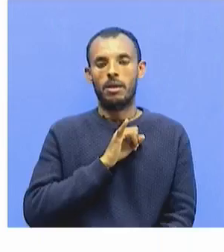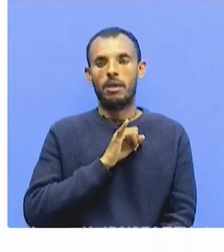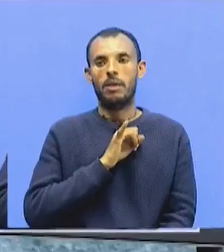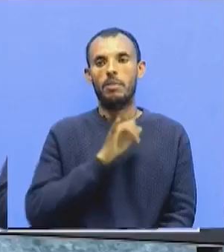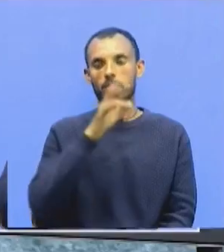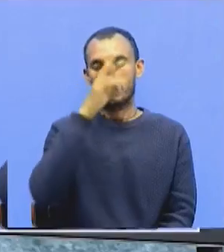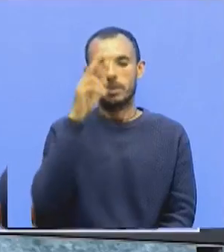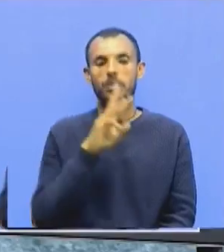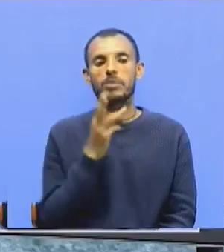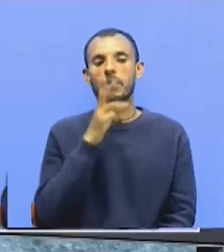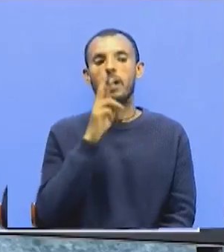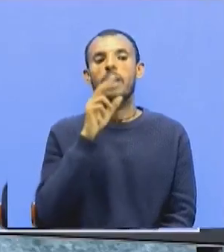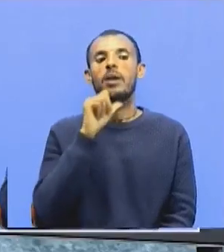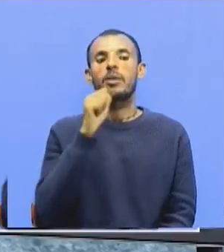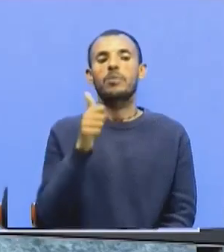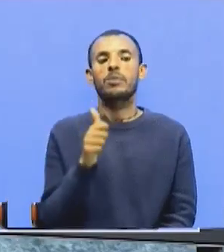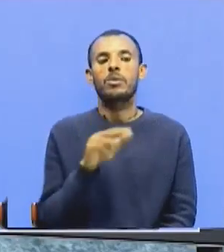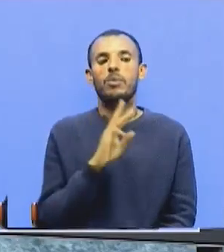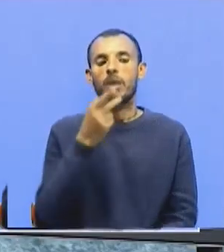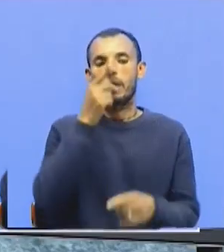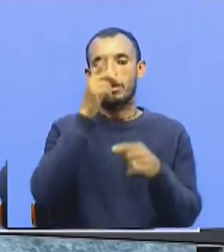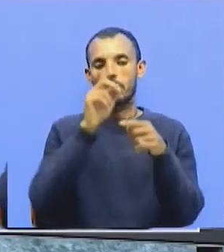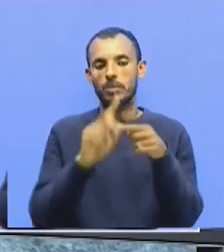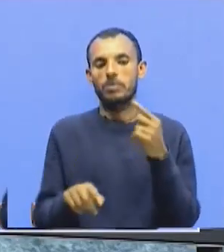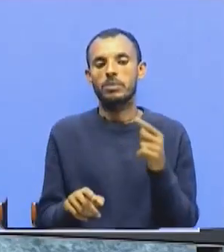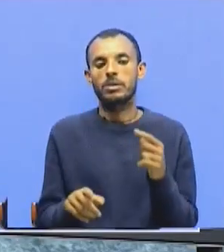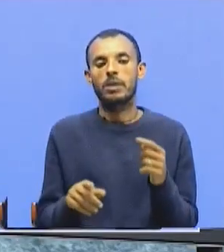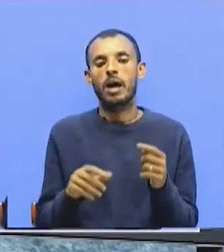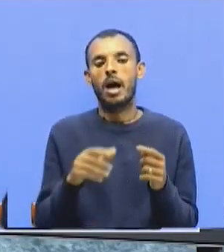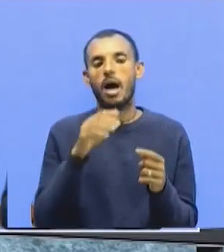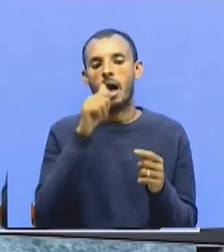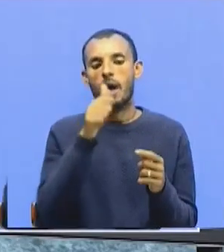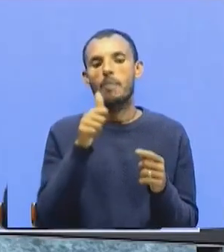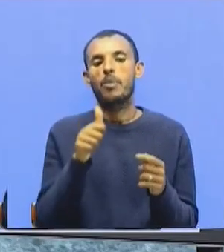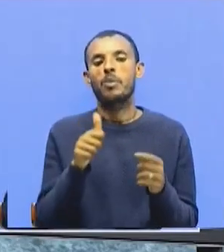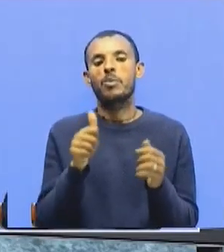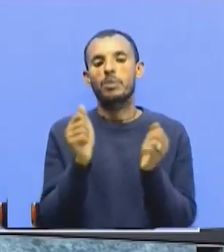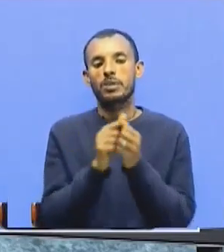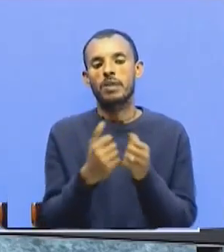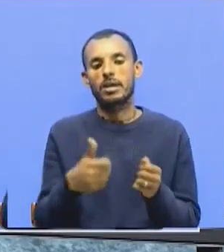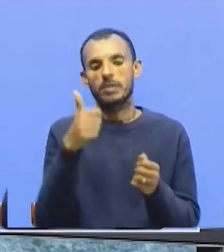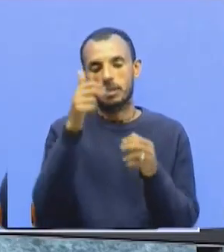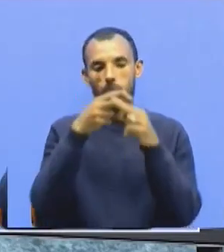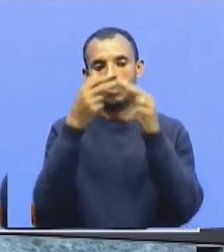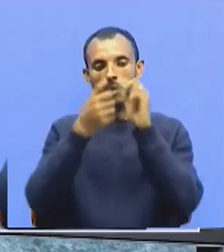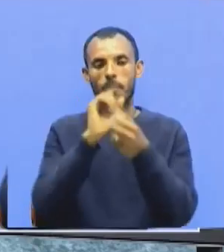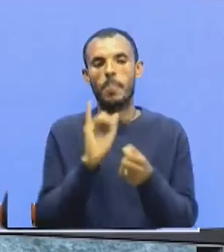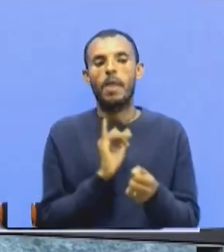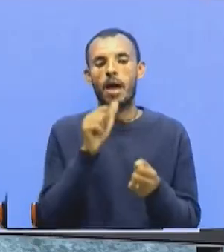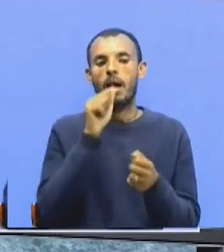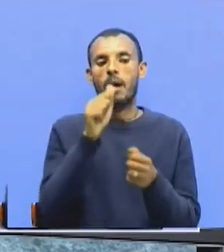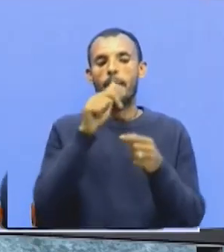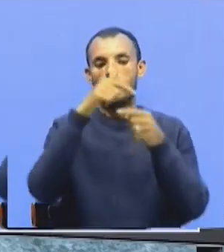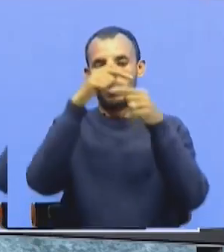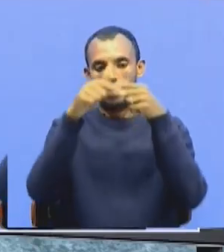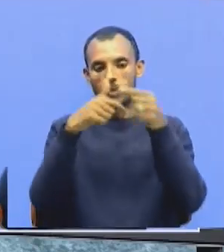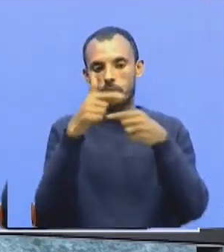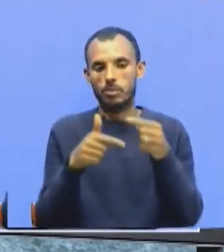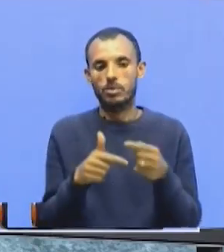Because we can't using with other pronouns. So I am going to the